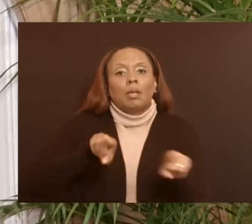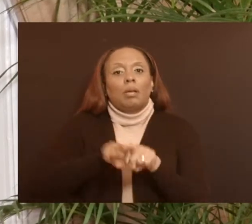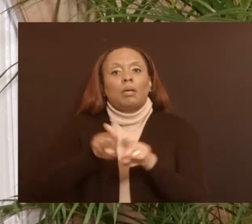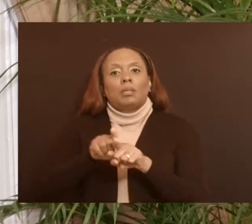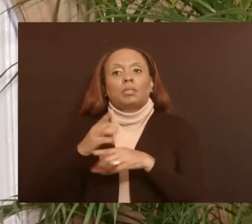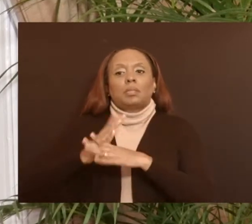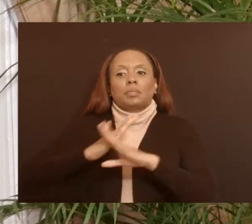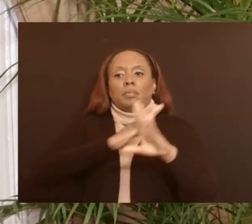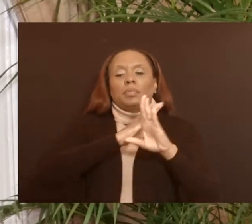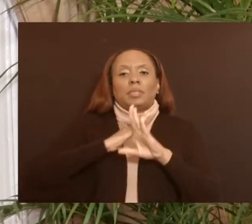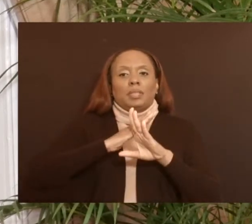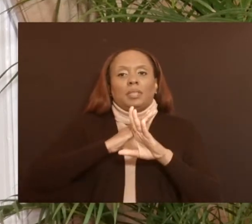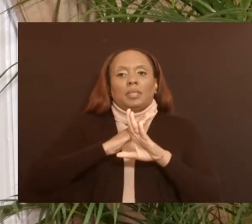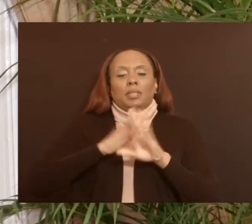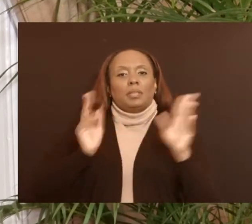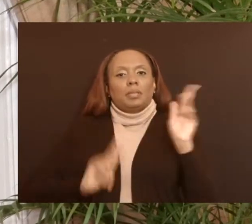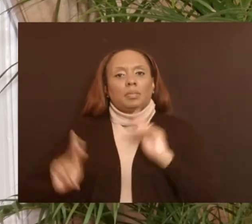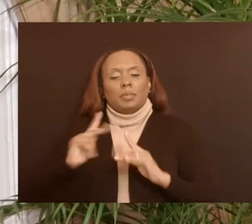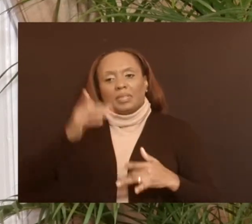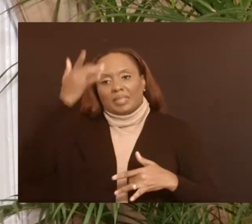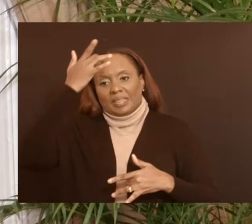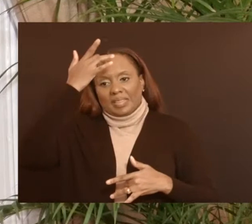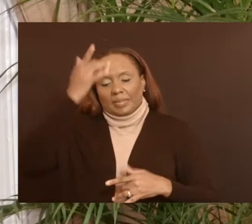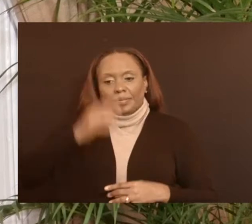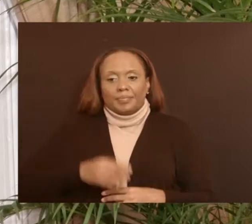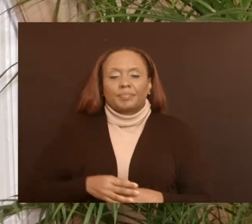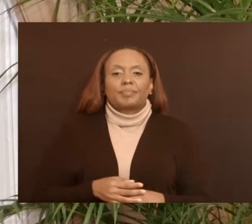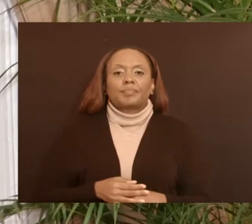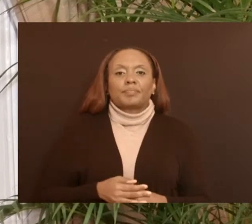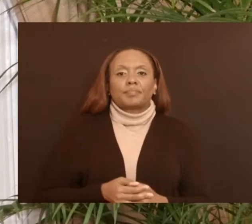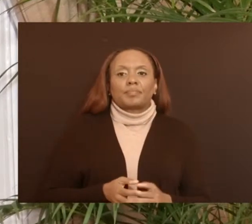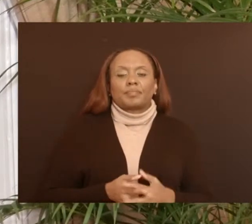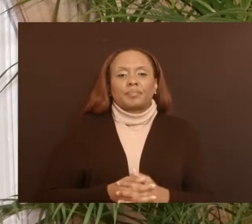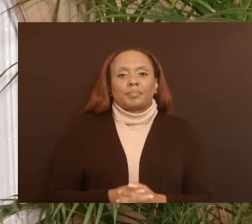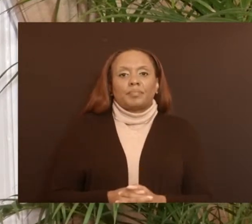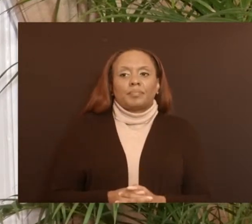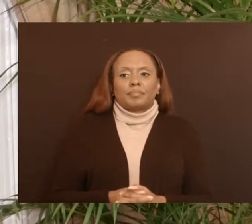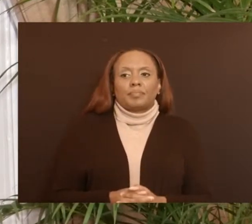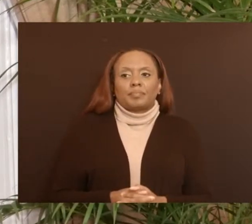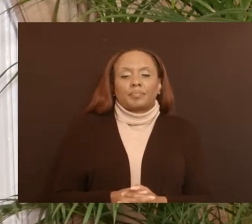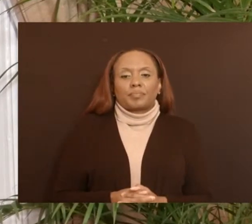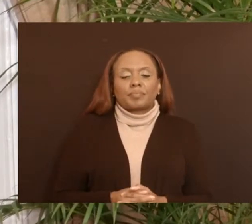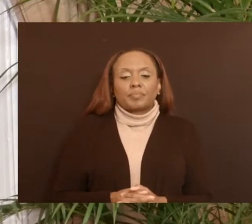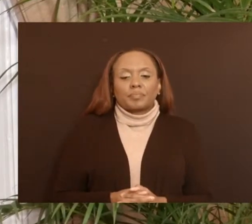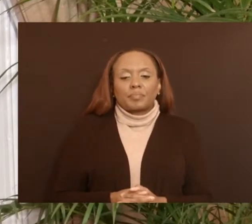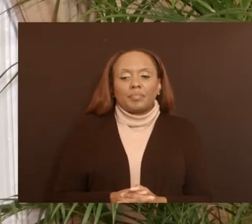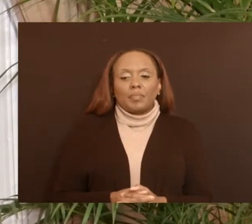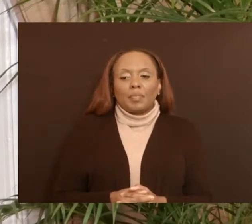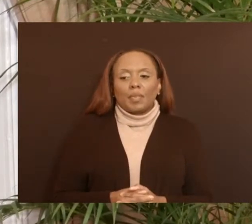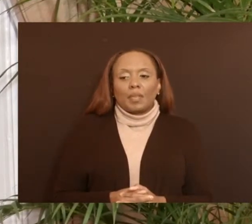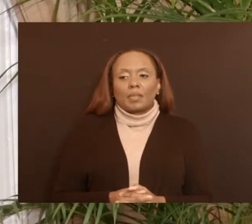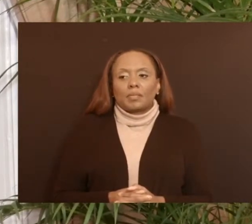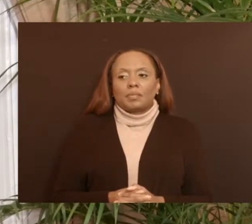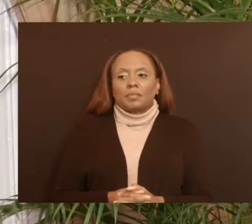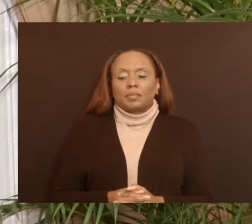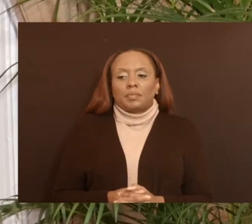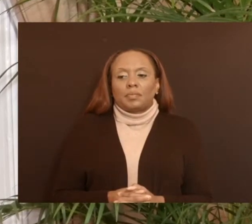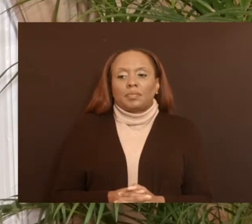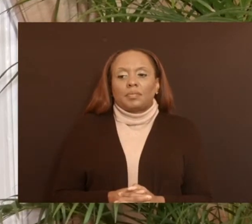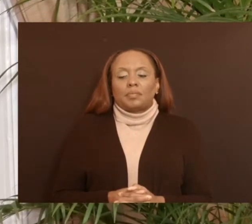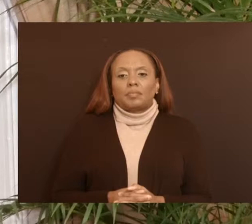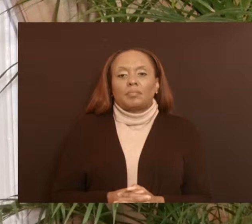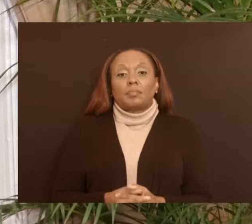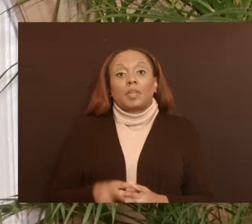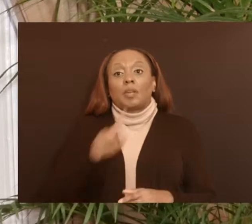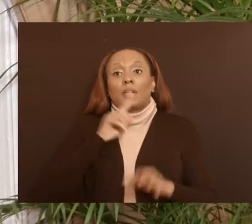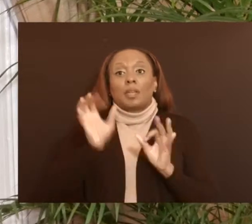you service. It is important as we move forward to hear the message of vaccination.